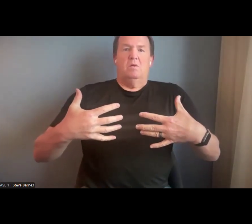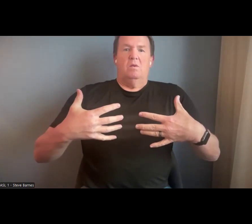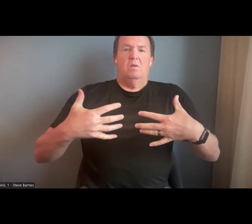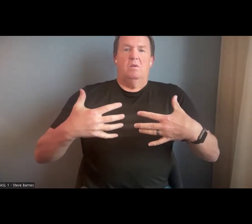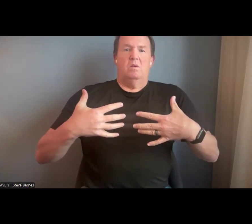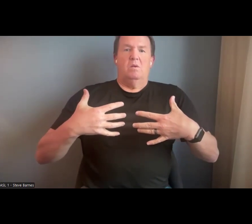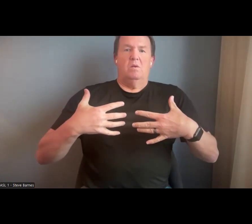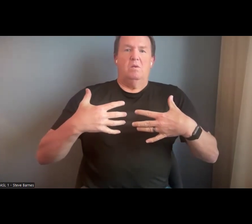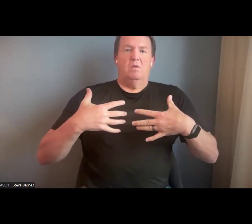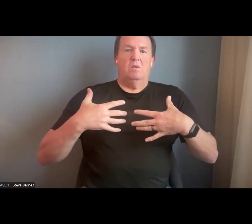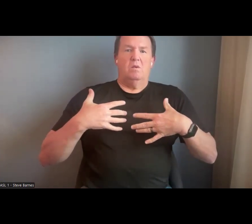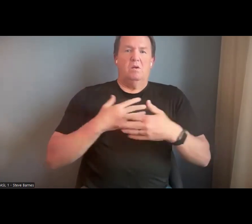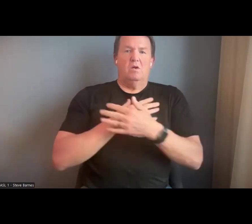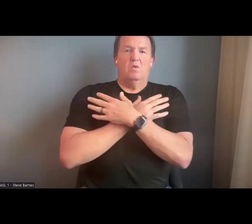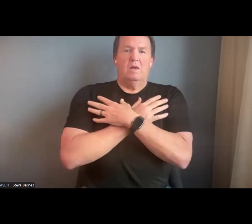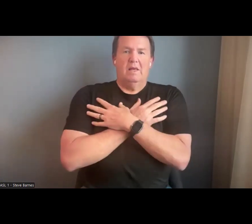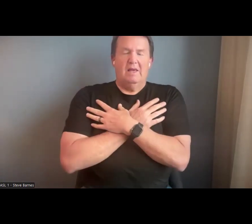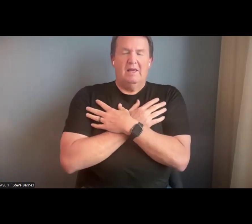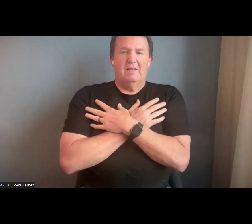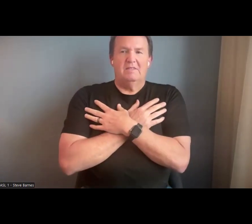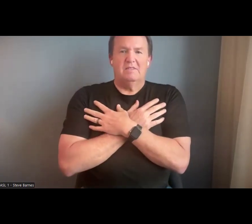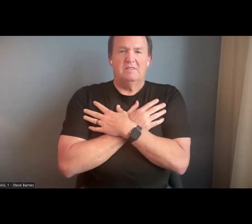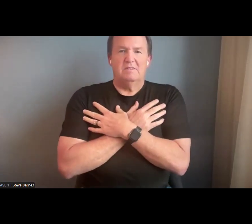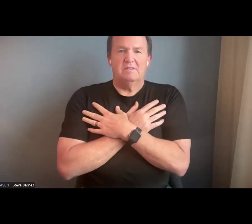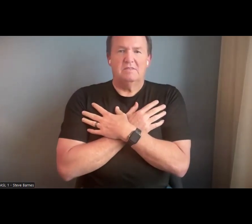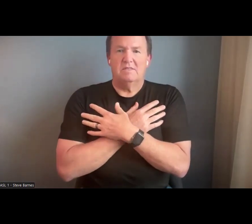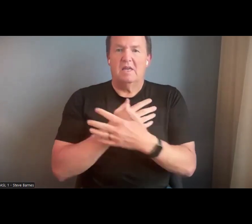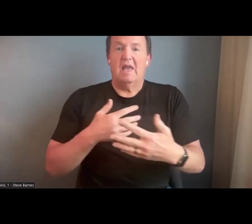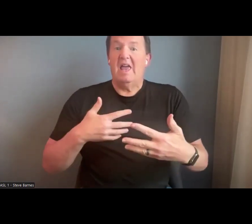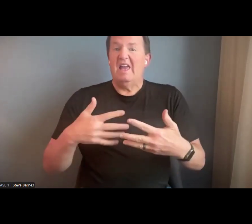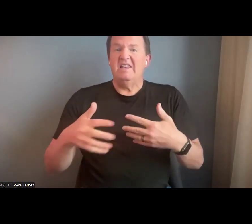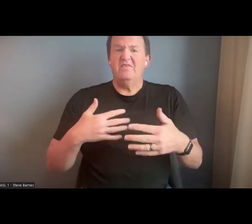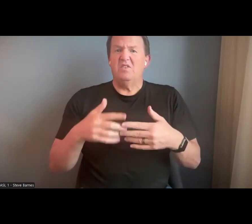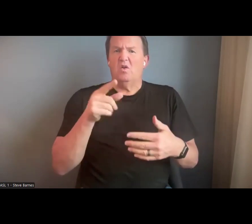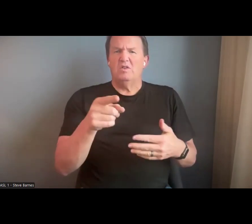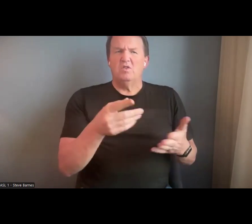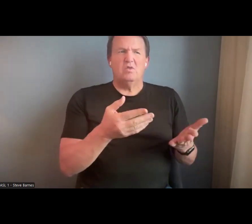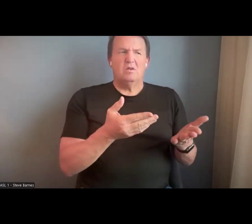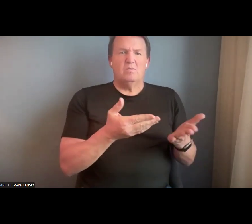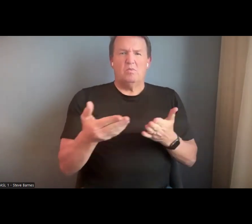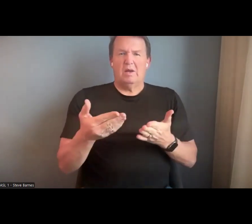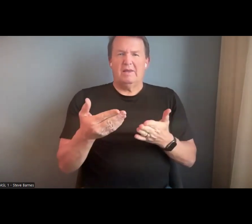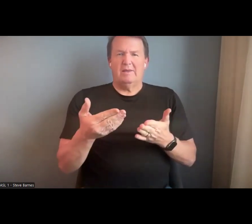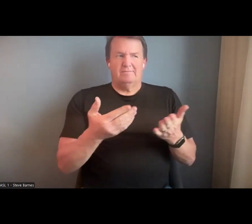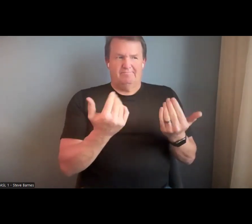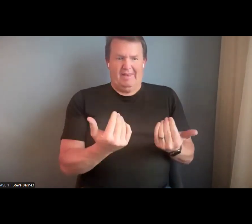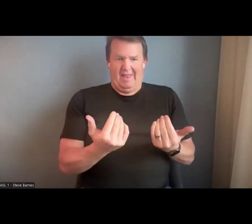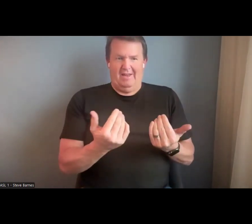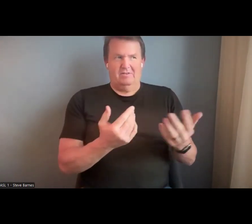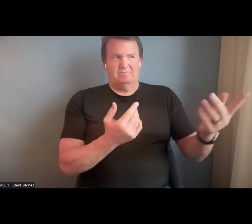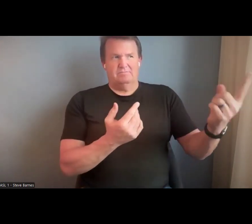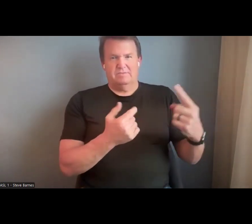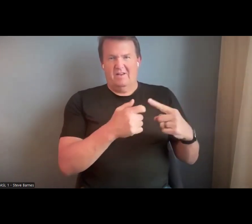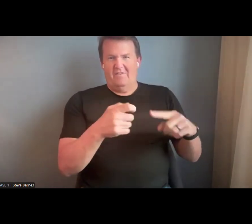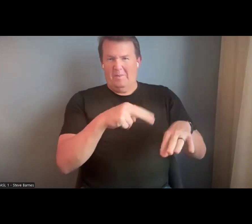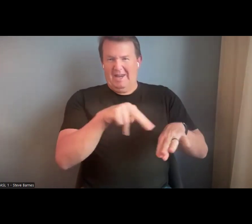Relaxing exhale. And even though you're bringing yourself from that space and nature, you carry it with